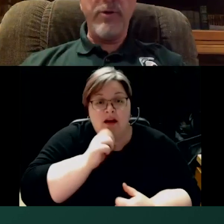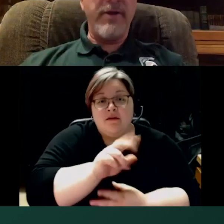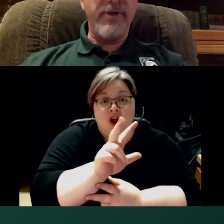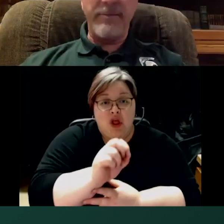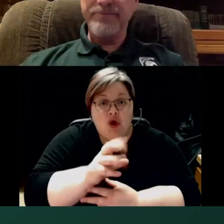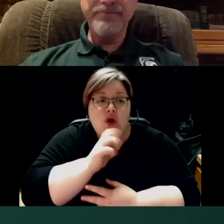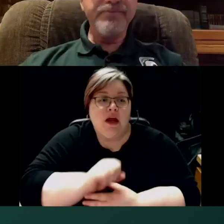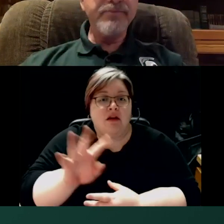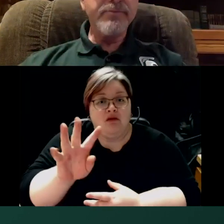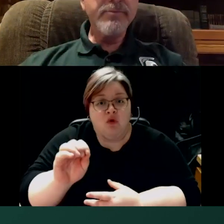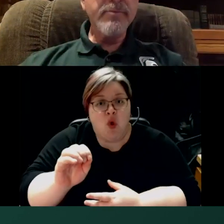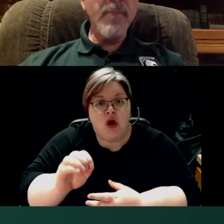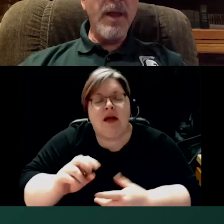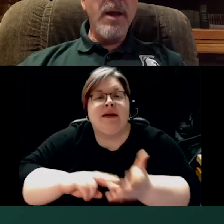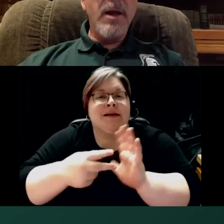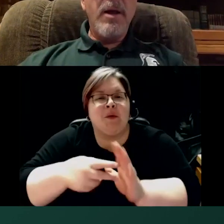in your lifetime.